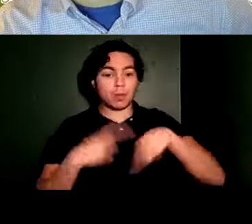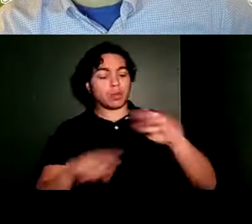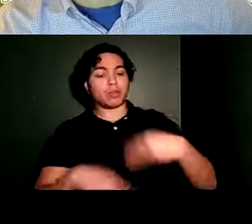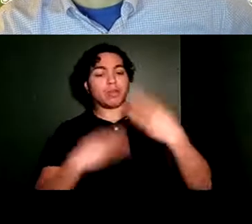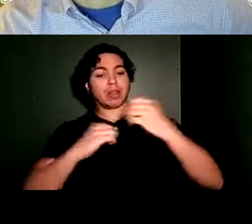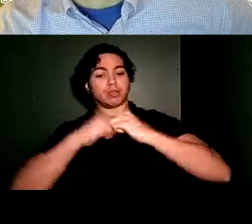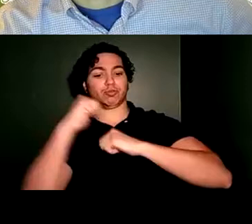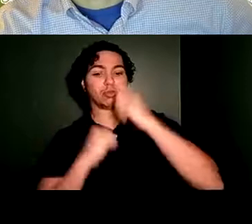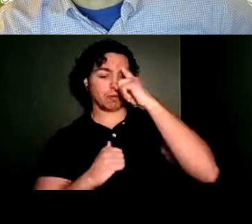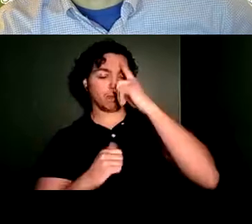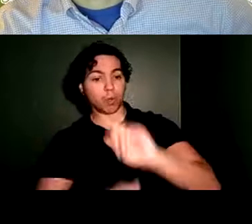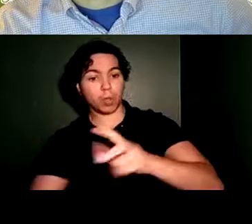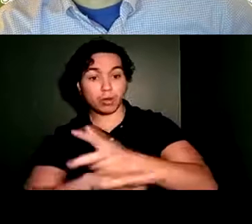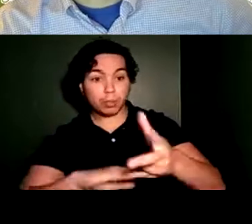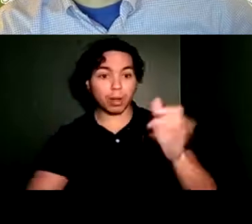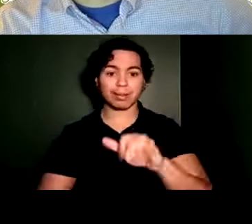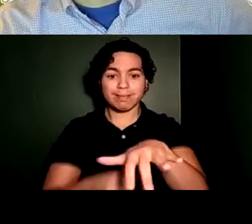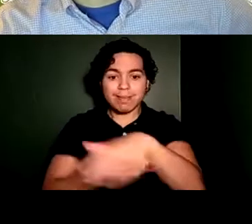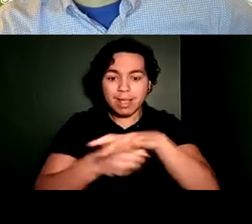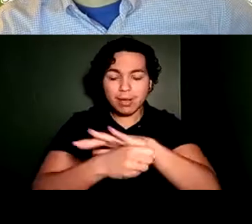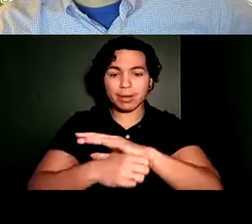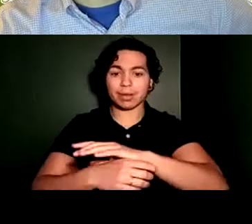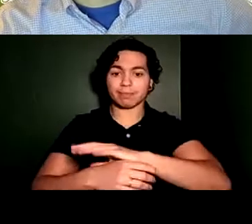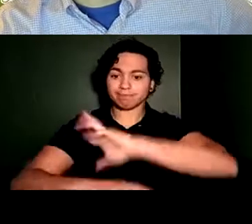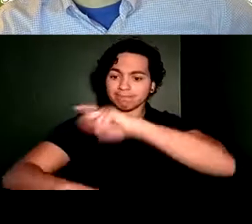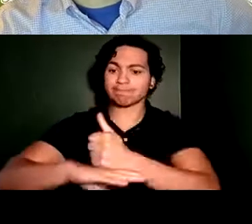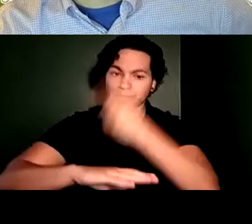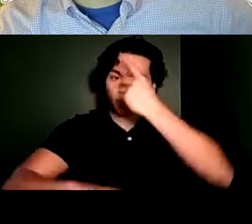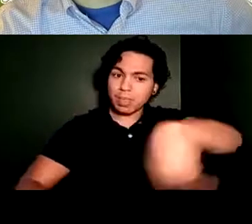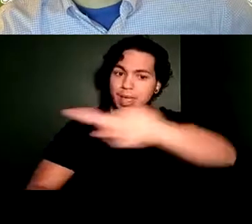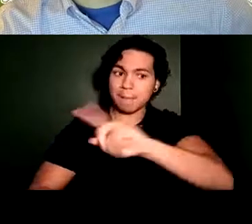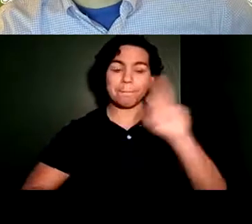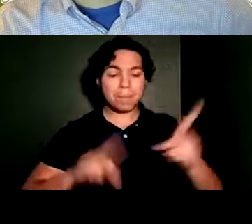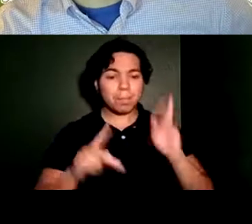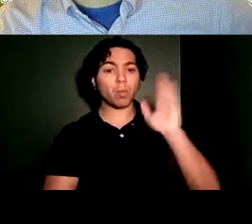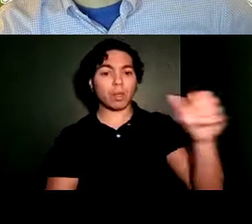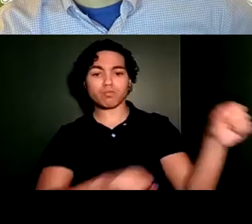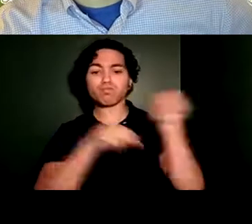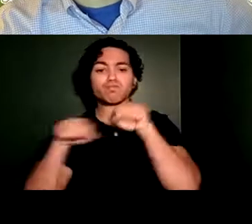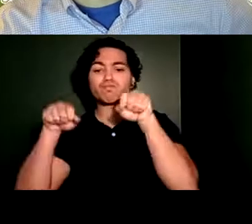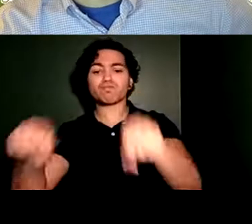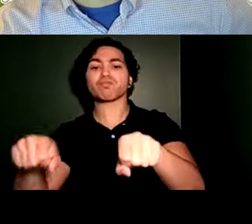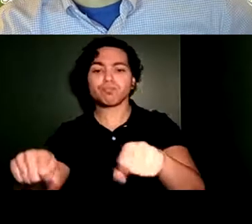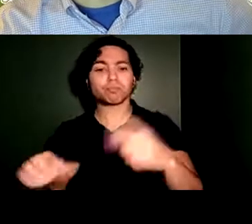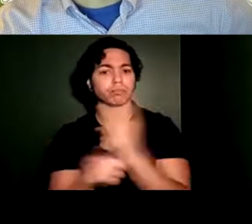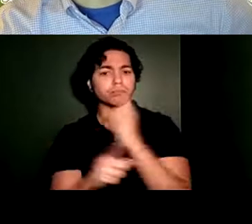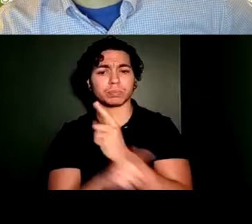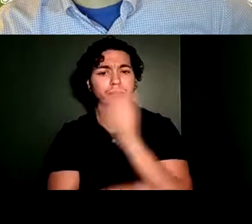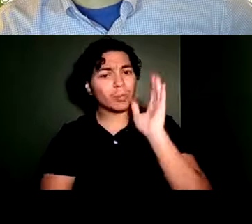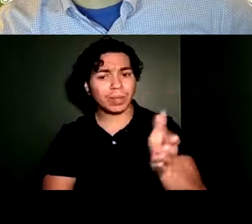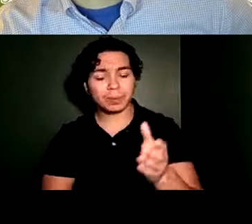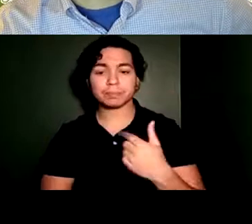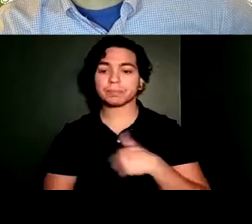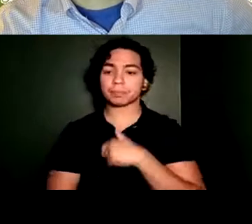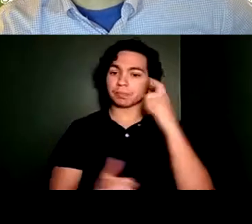scooters, like a corral, a designated space, people do park them in those. So we observe really high shares of